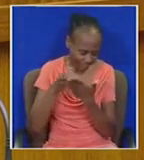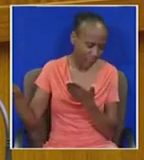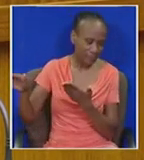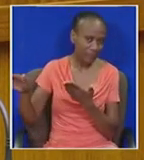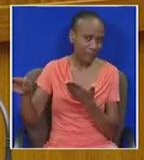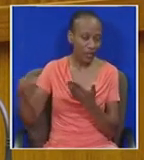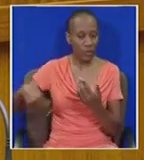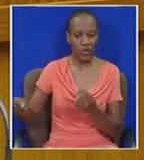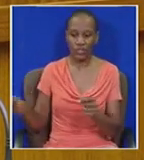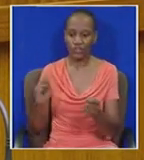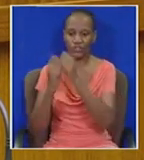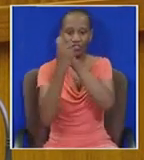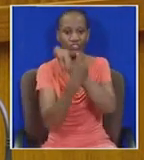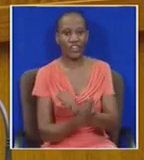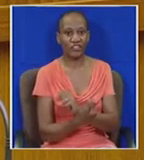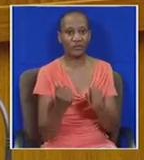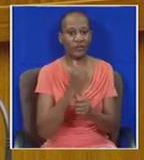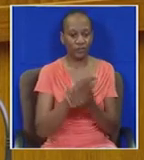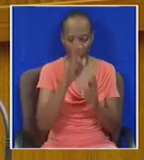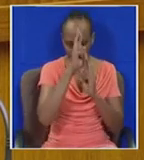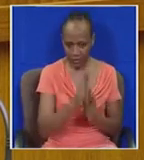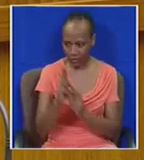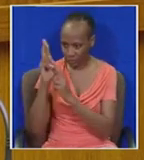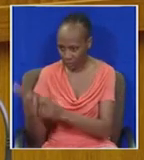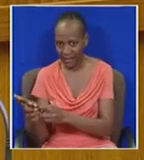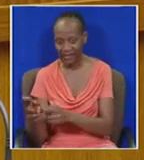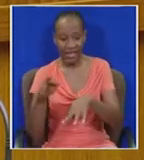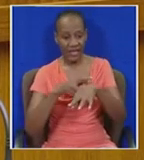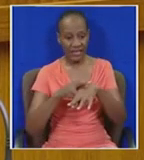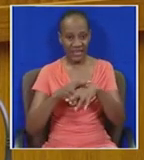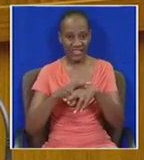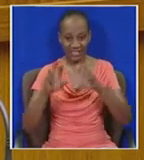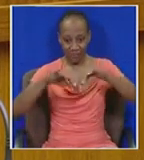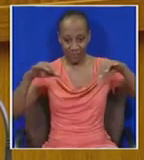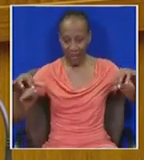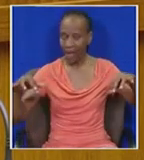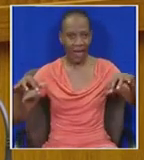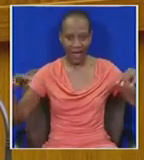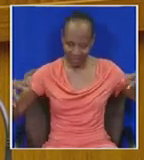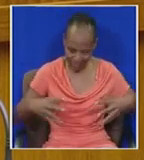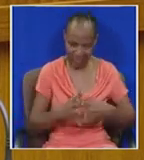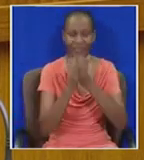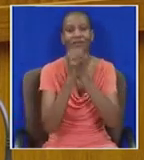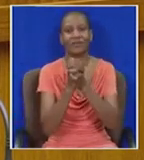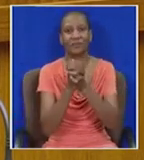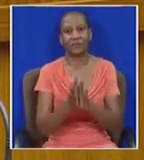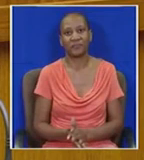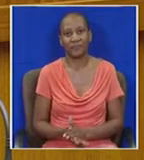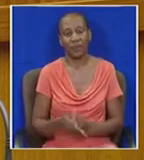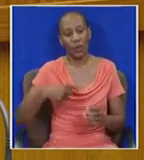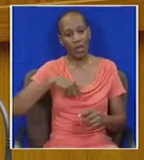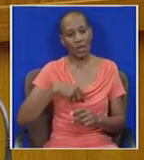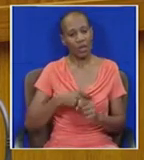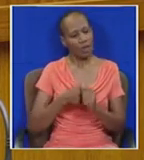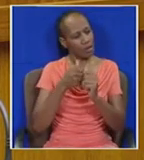by respect, solidarity, and non-racial equality. We shall place at the top of